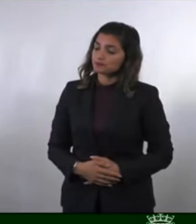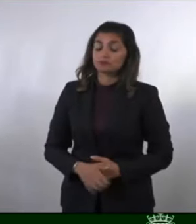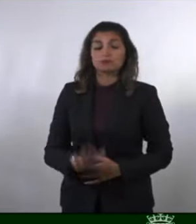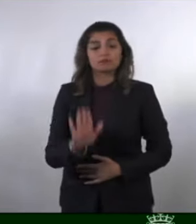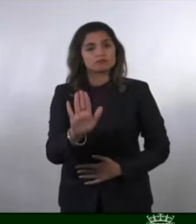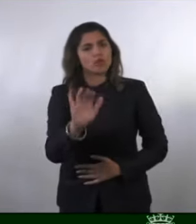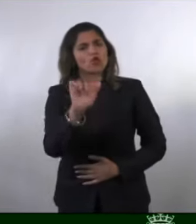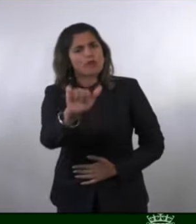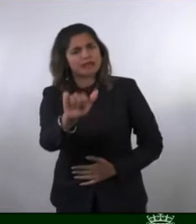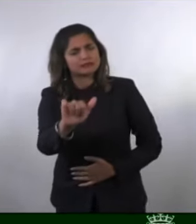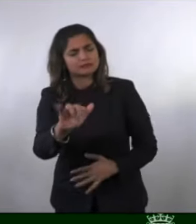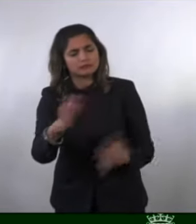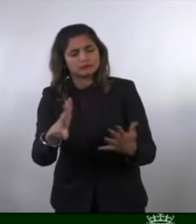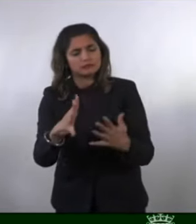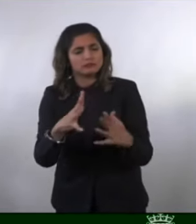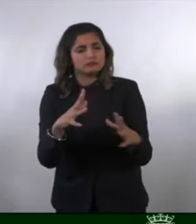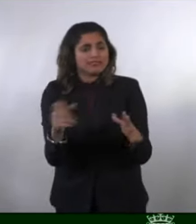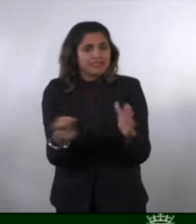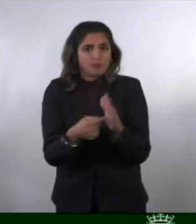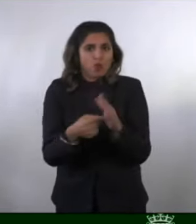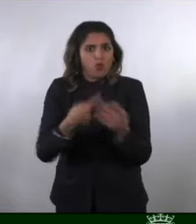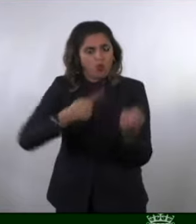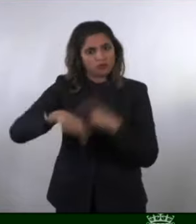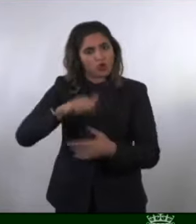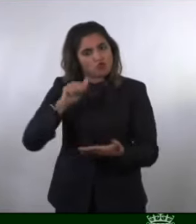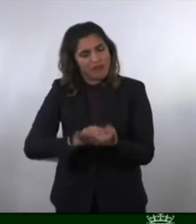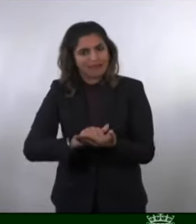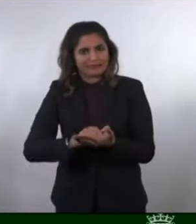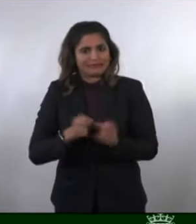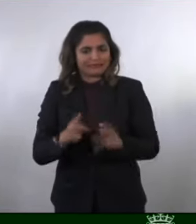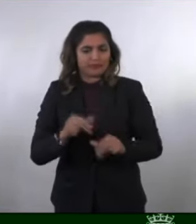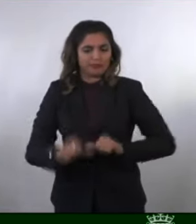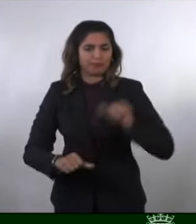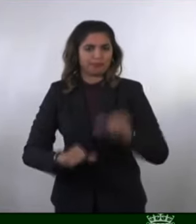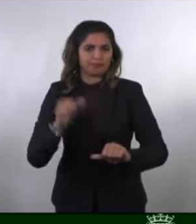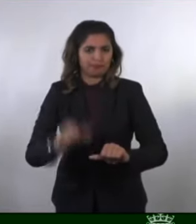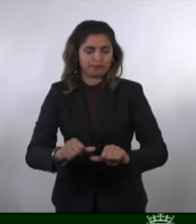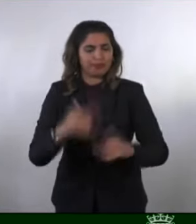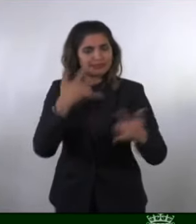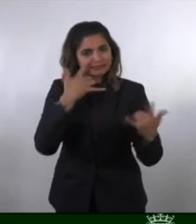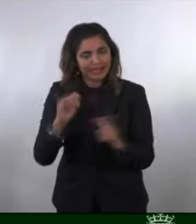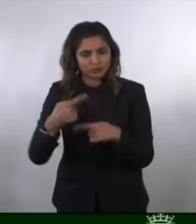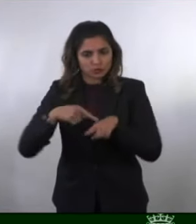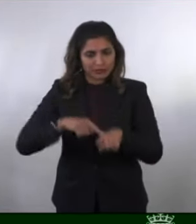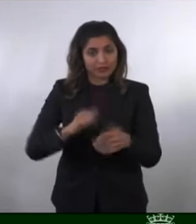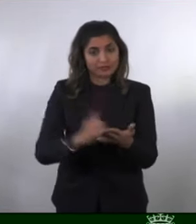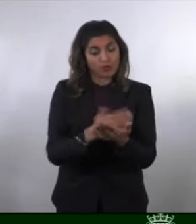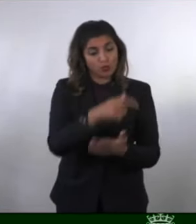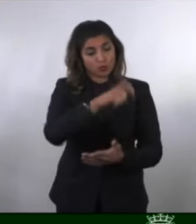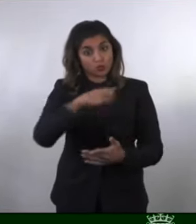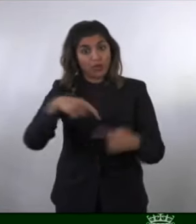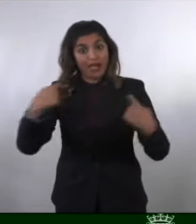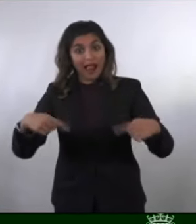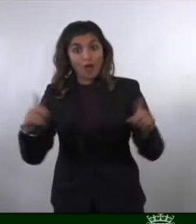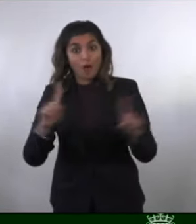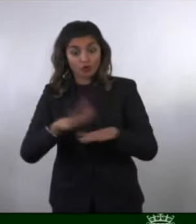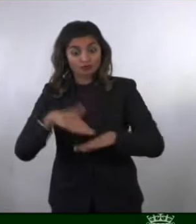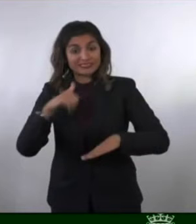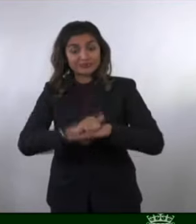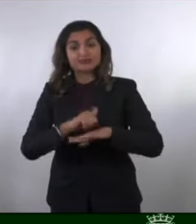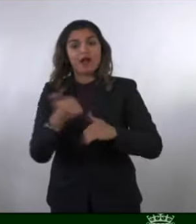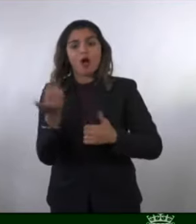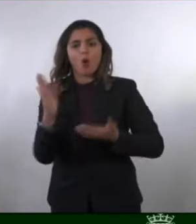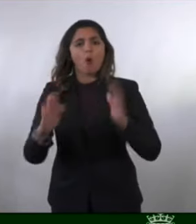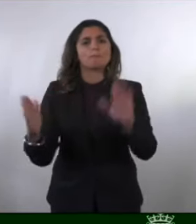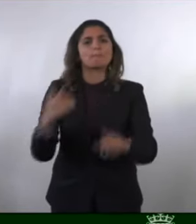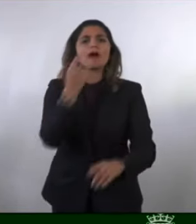it easier both for students safely to go home and also then students safely to return to university.